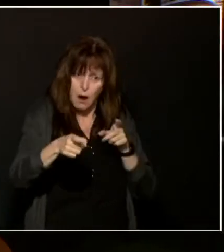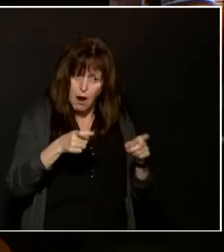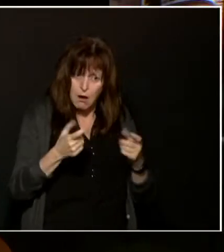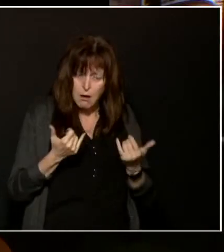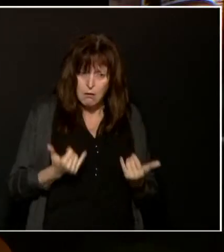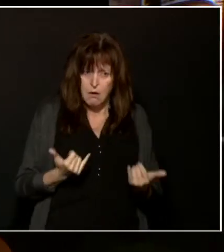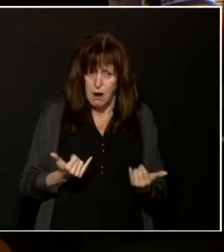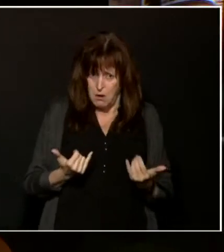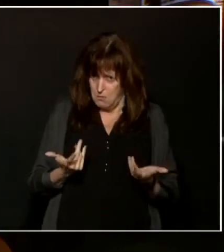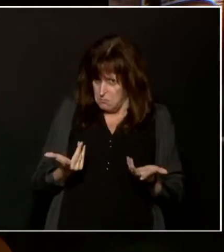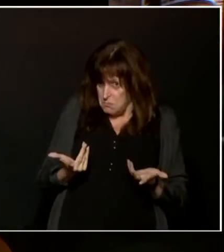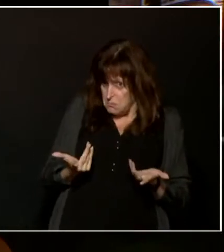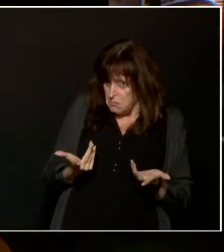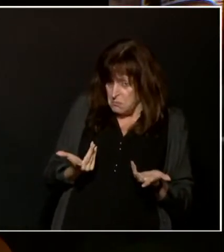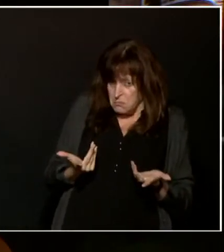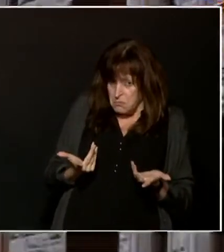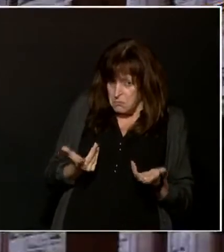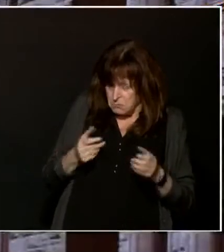Ontario?